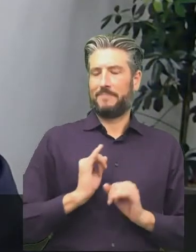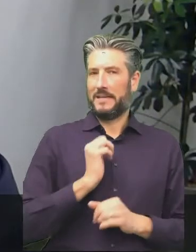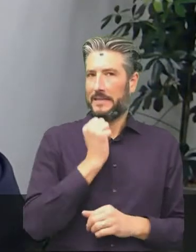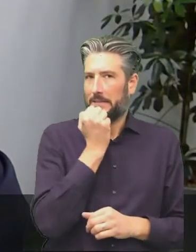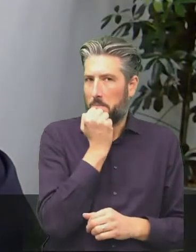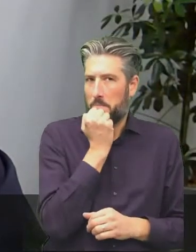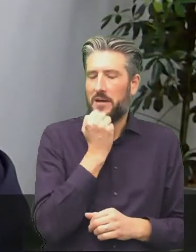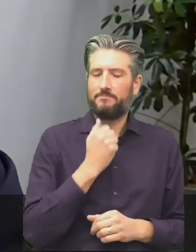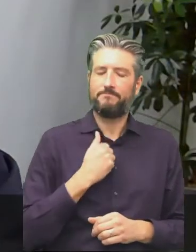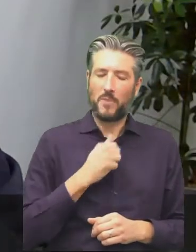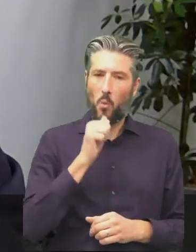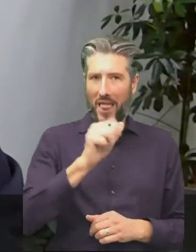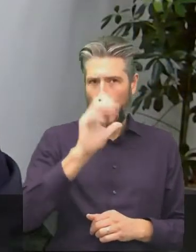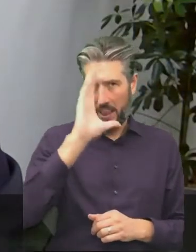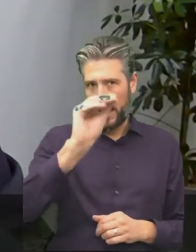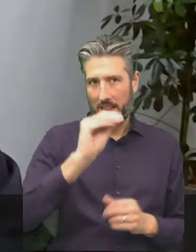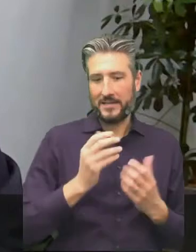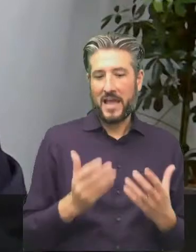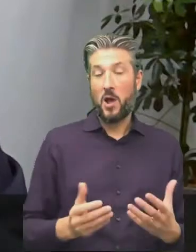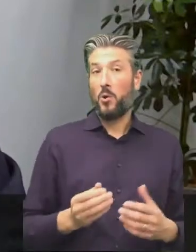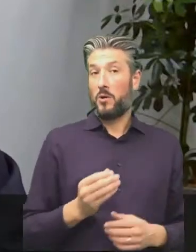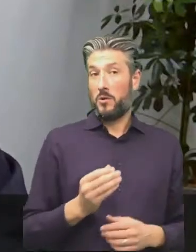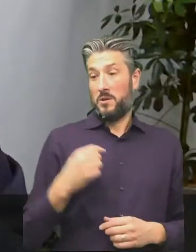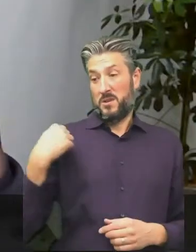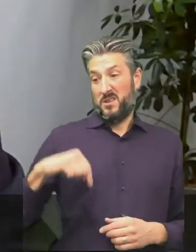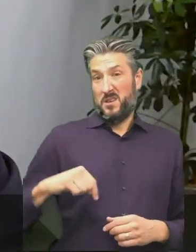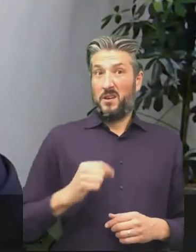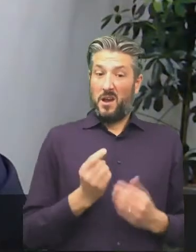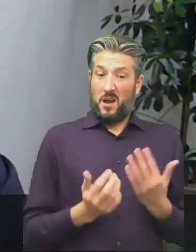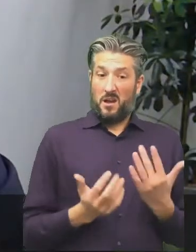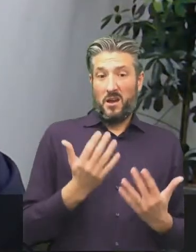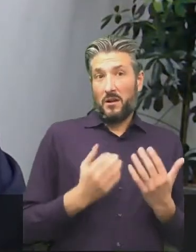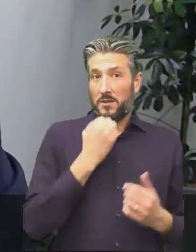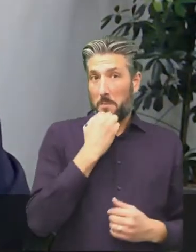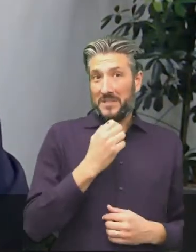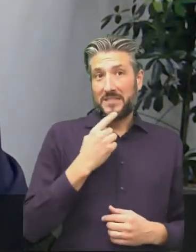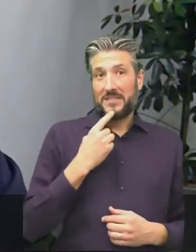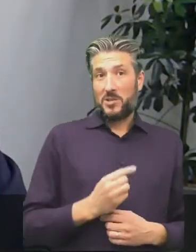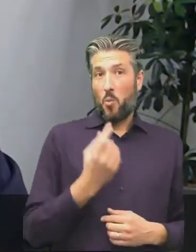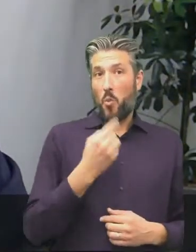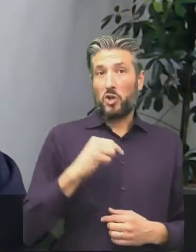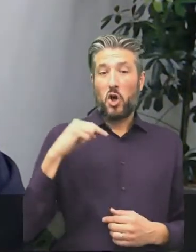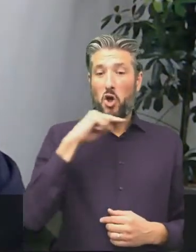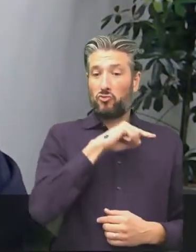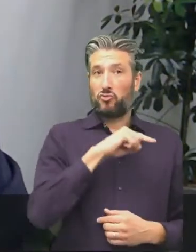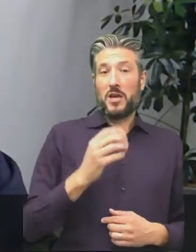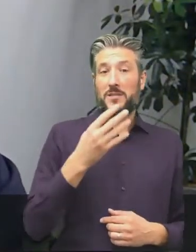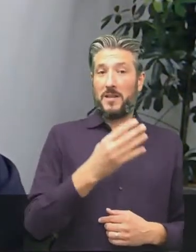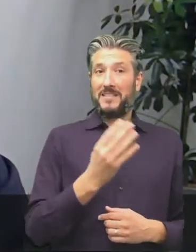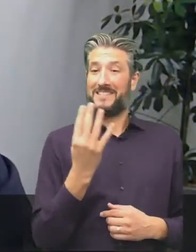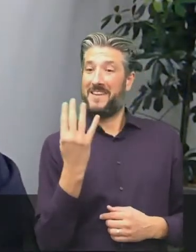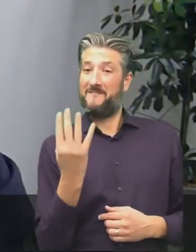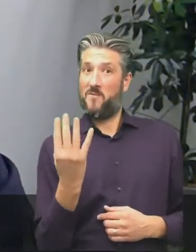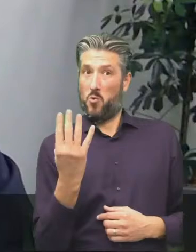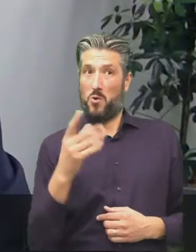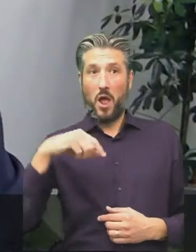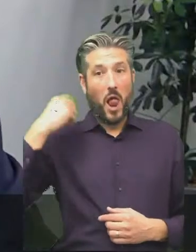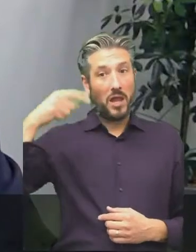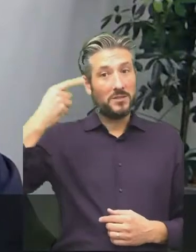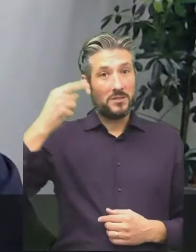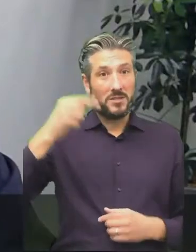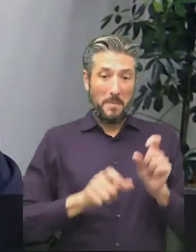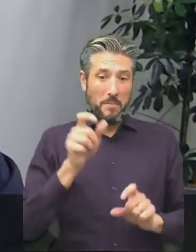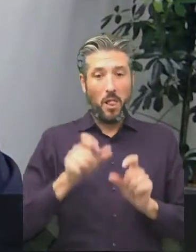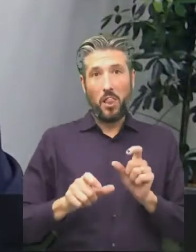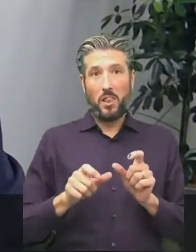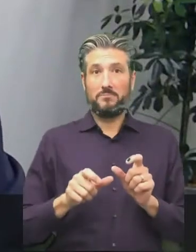for which we have figures, 125 Londoners died on our streets They were pedestrians, they were cyclists,